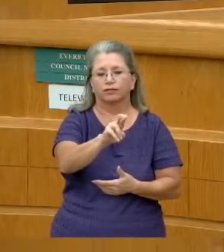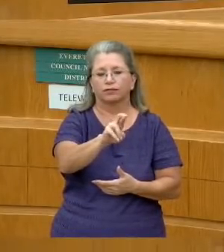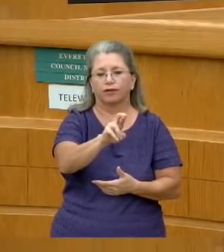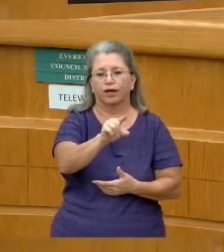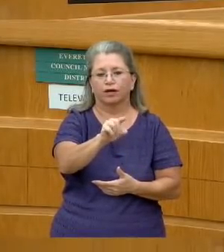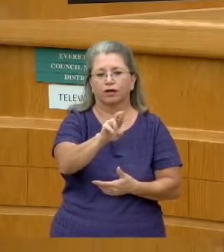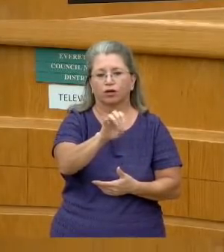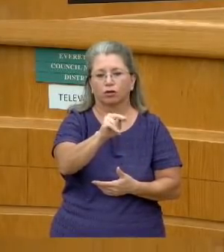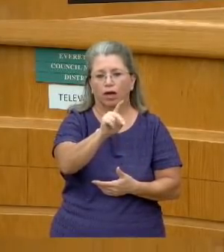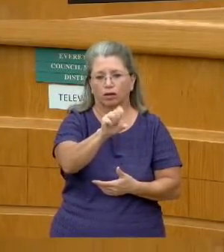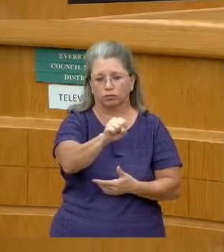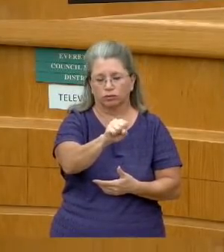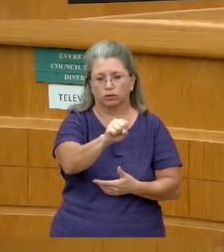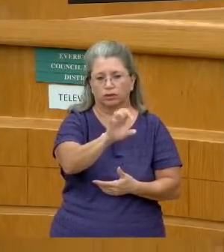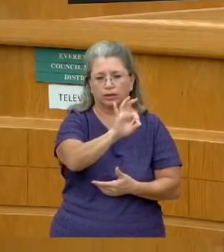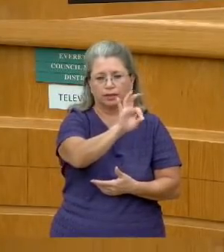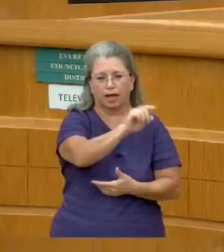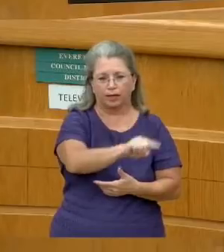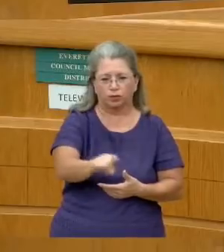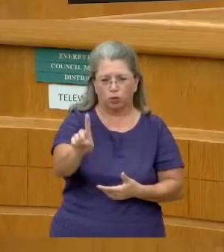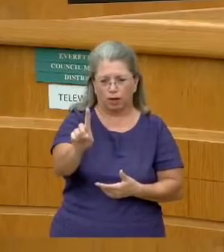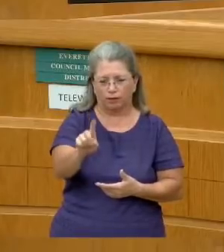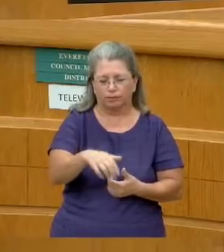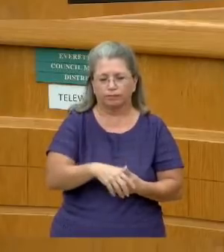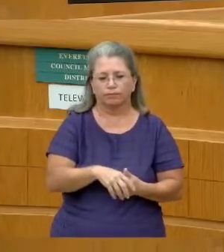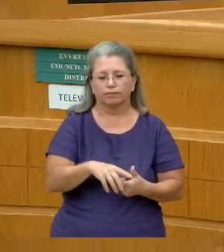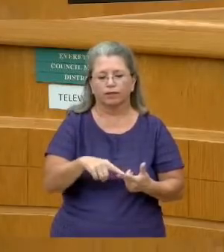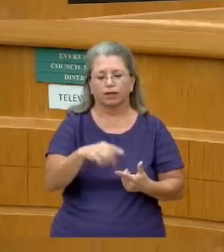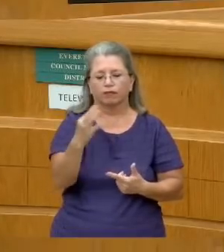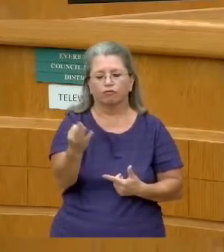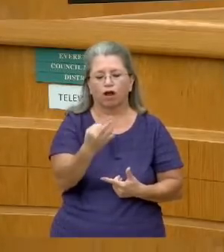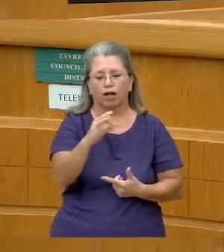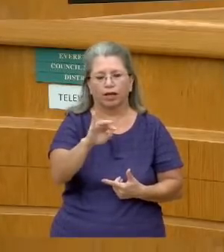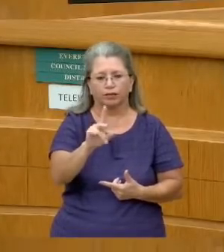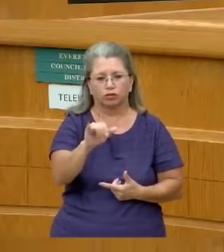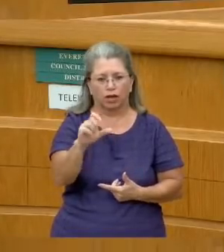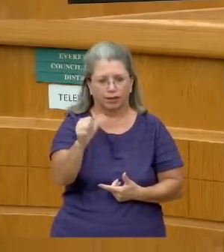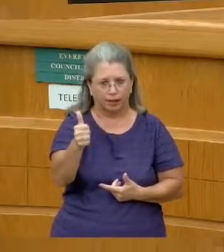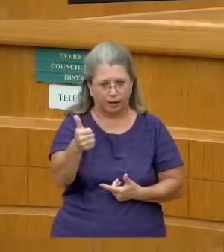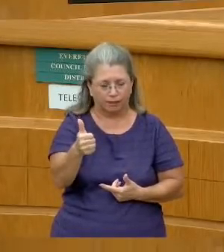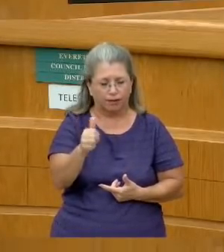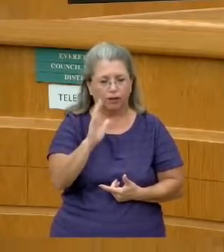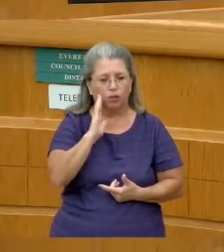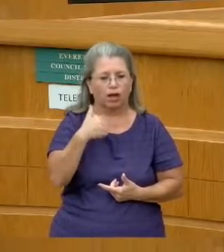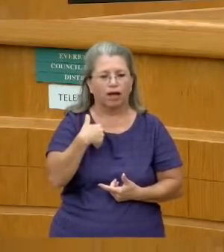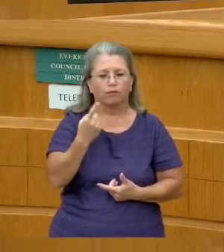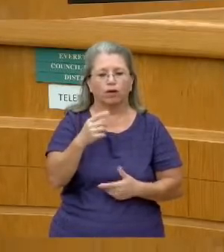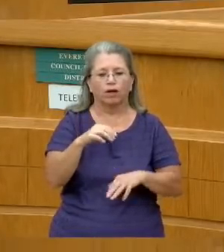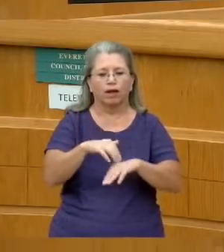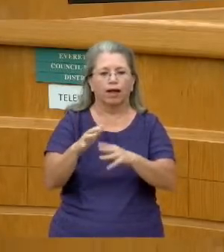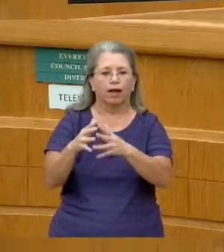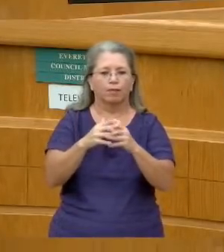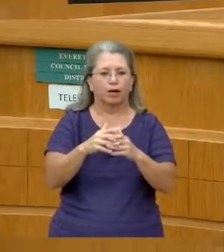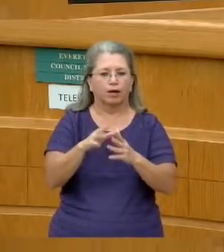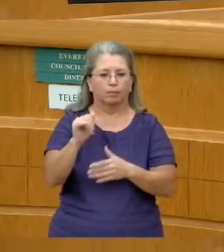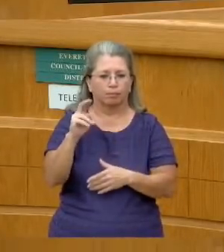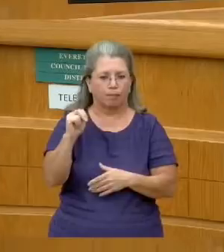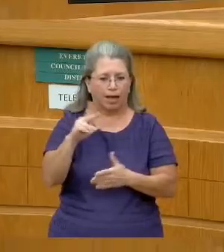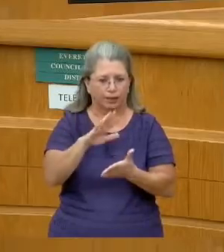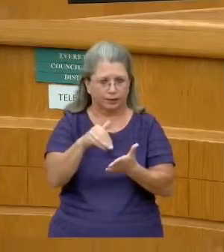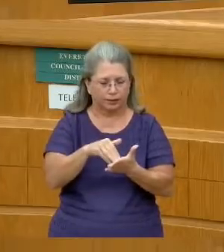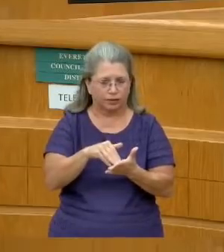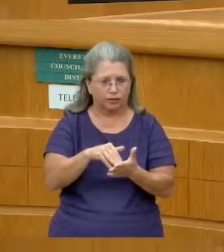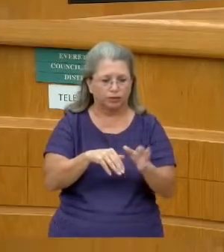9 to 1. And then on Friday the 10th, there'll be one at the American Bank Center from 9 to